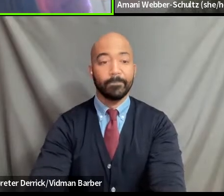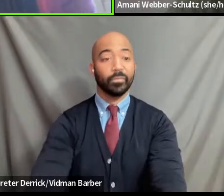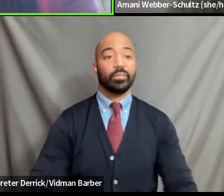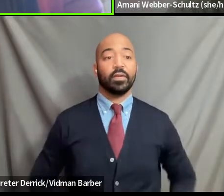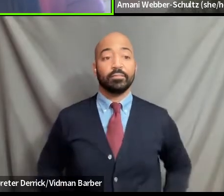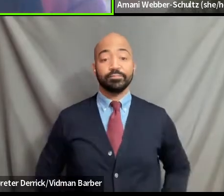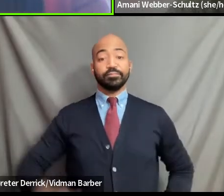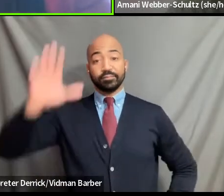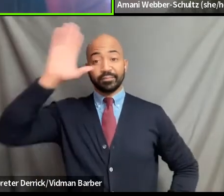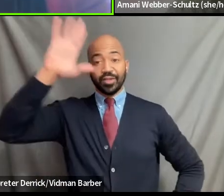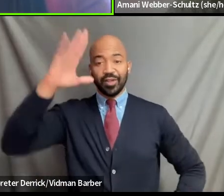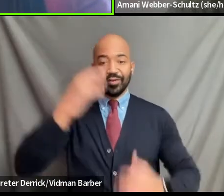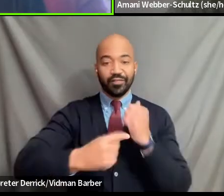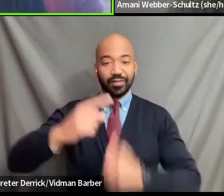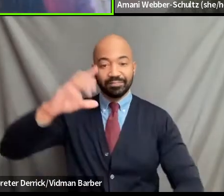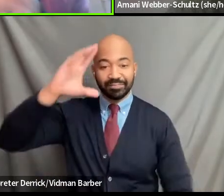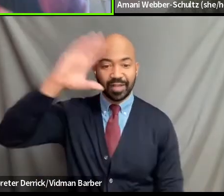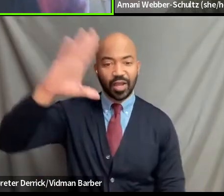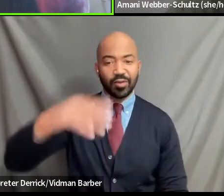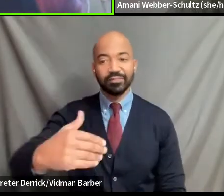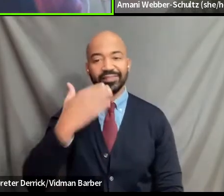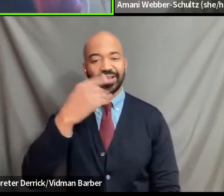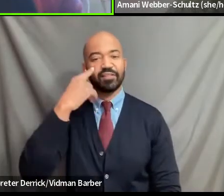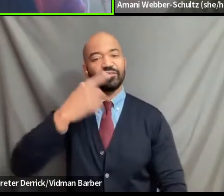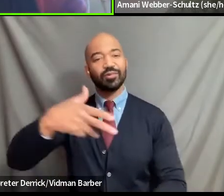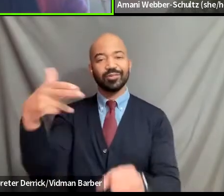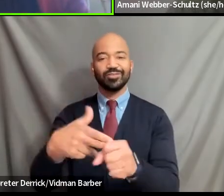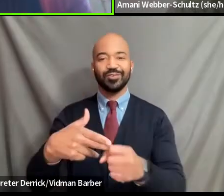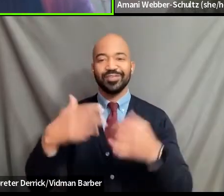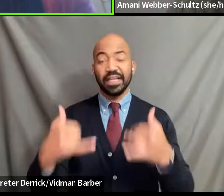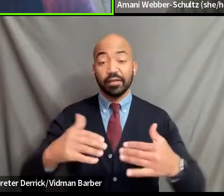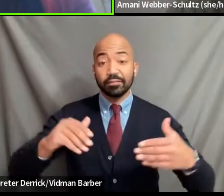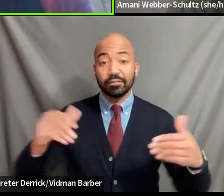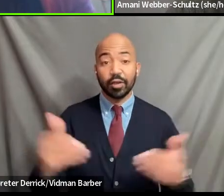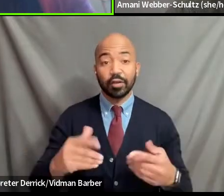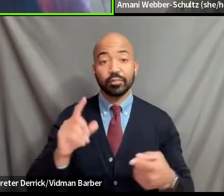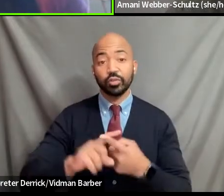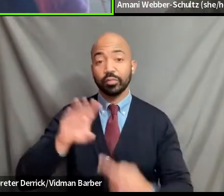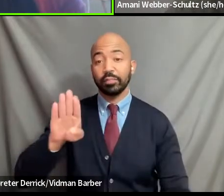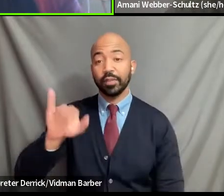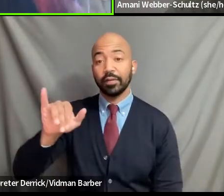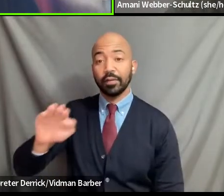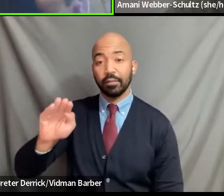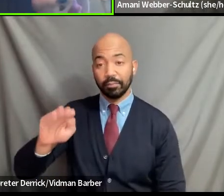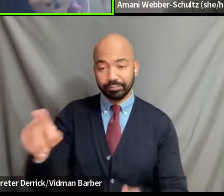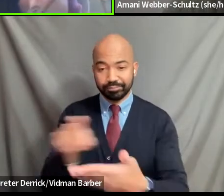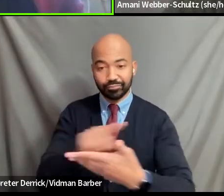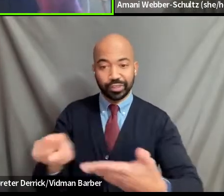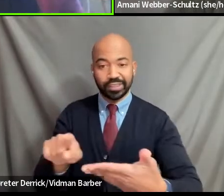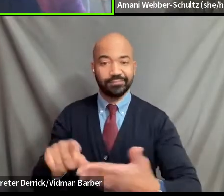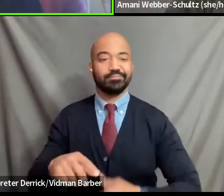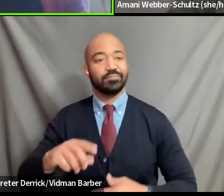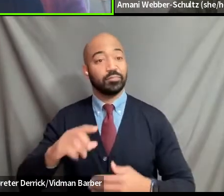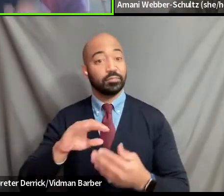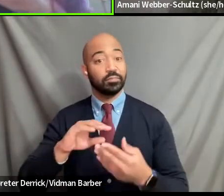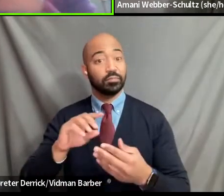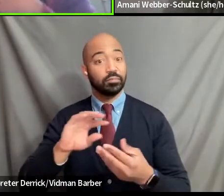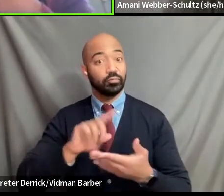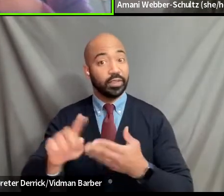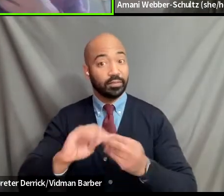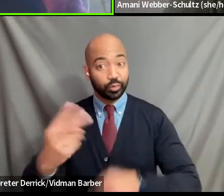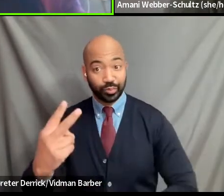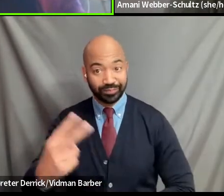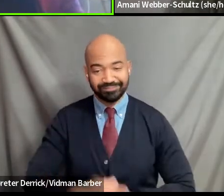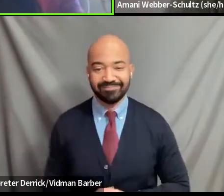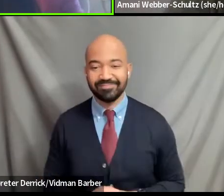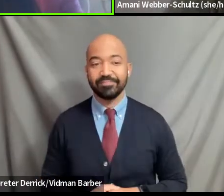Hello, everyone. Thank you so much for being here and welcome to Black and Marine Science Week 2. This is